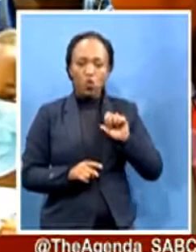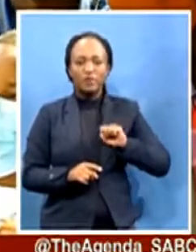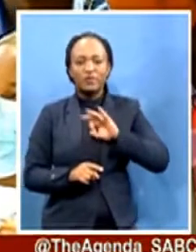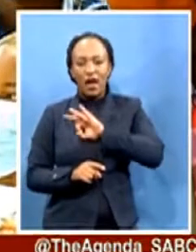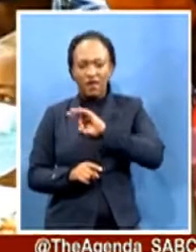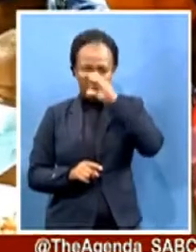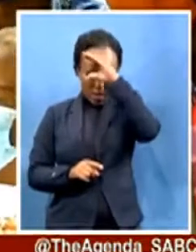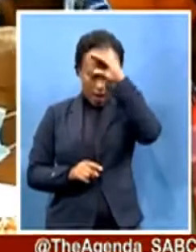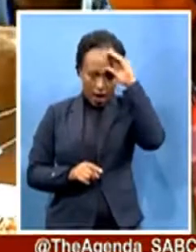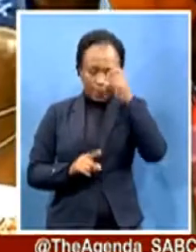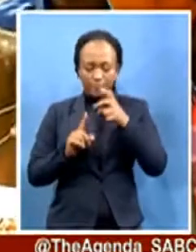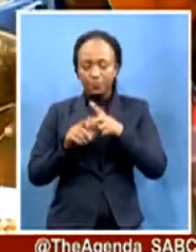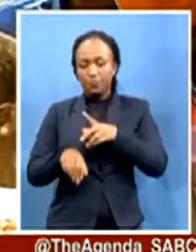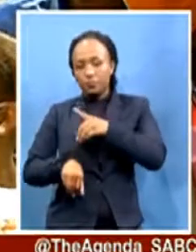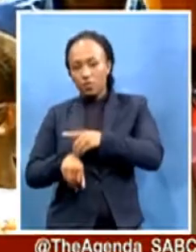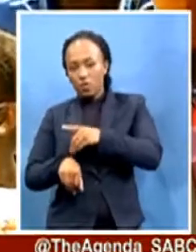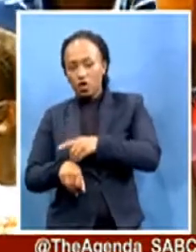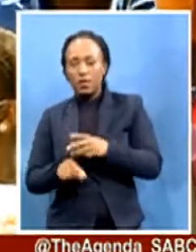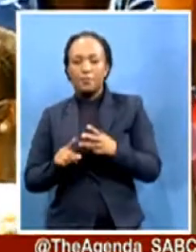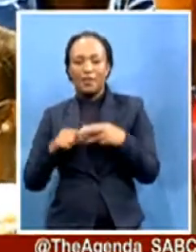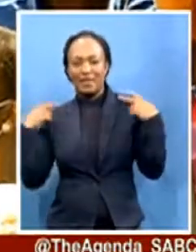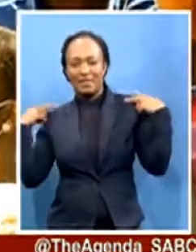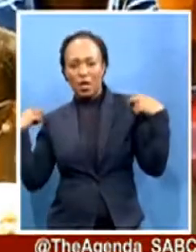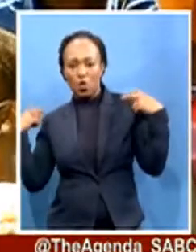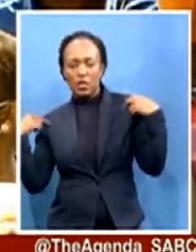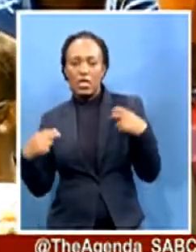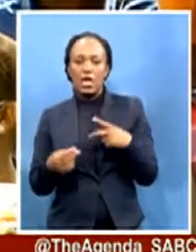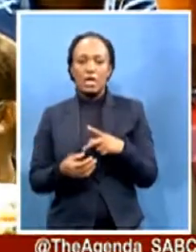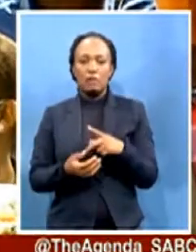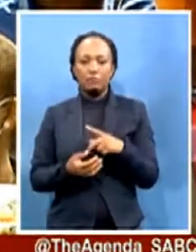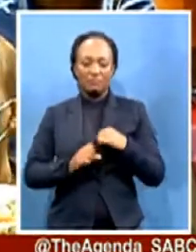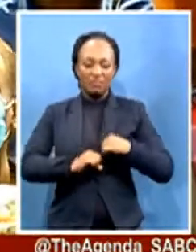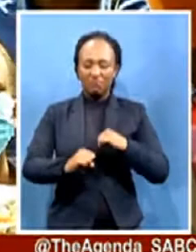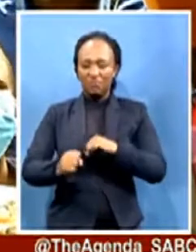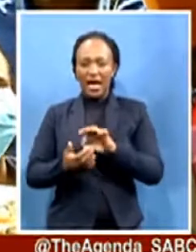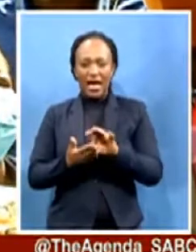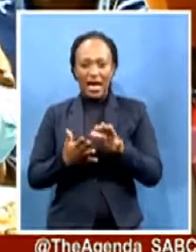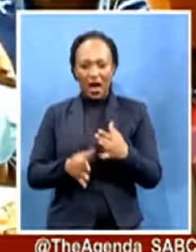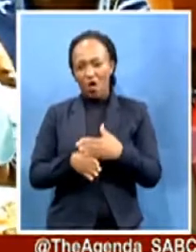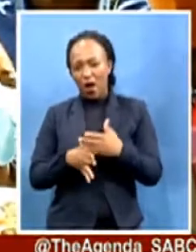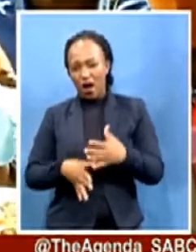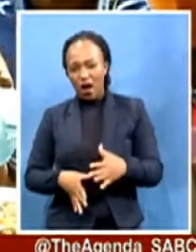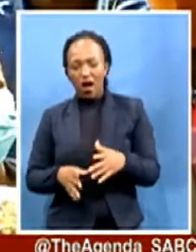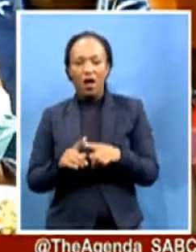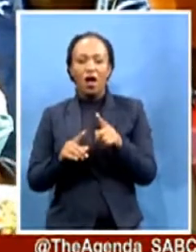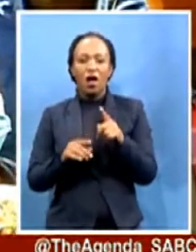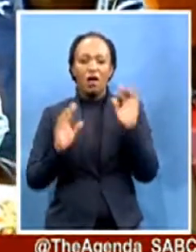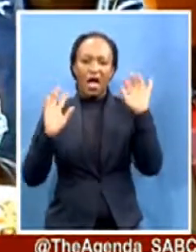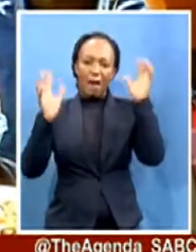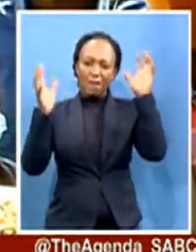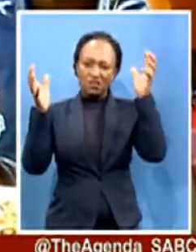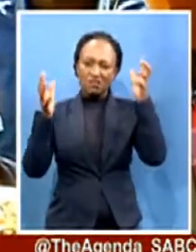security, the general workers, the paramedics, and all the different categories who are